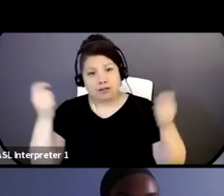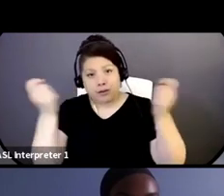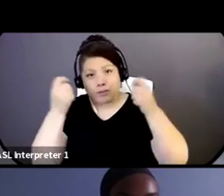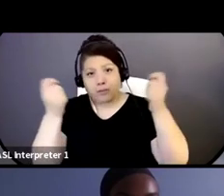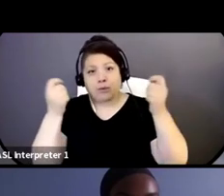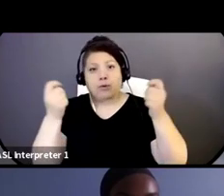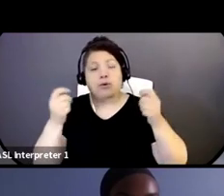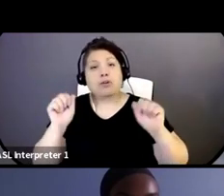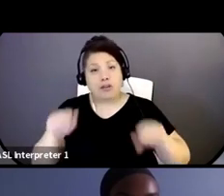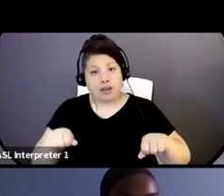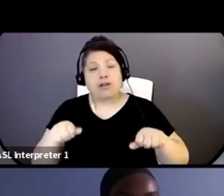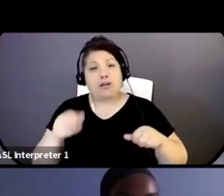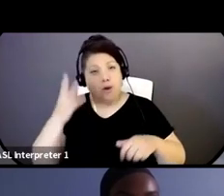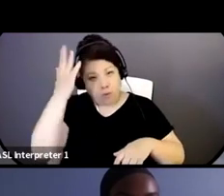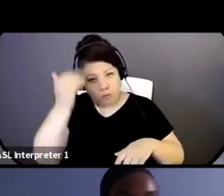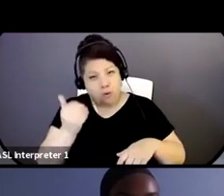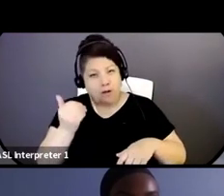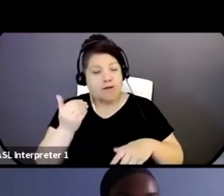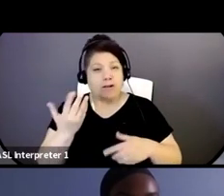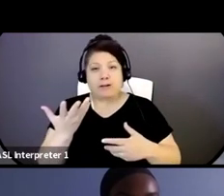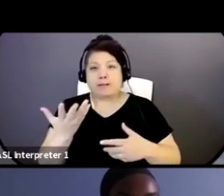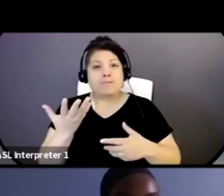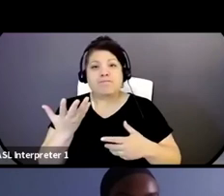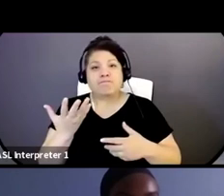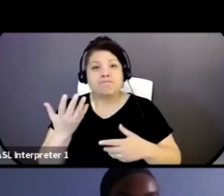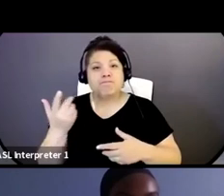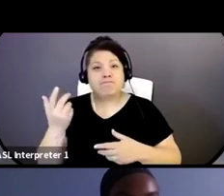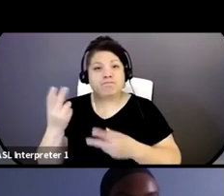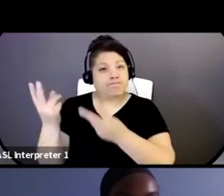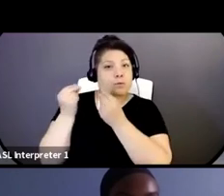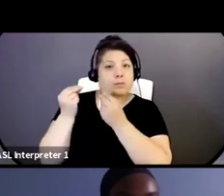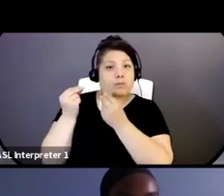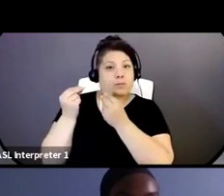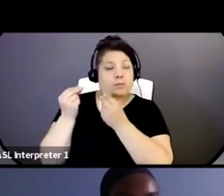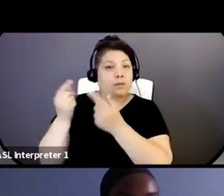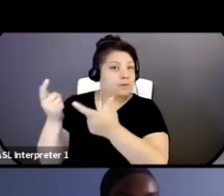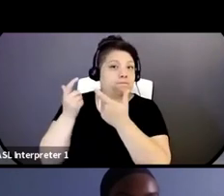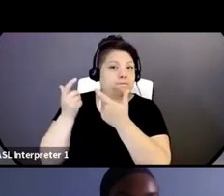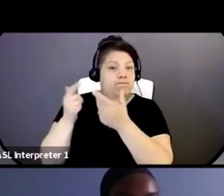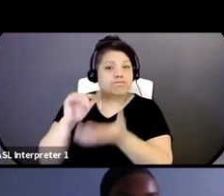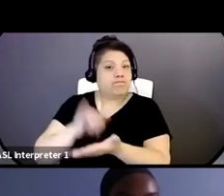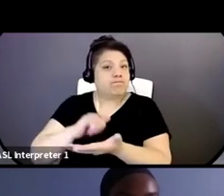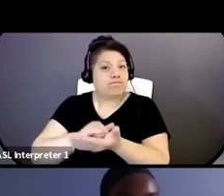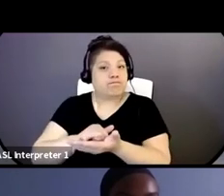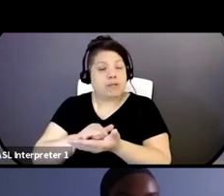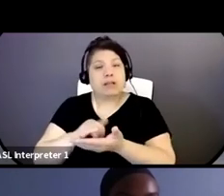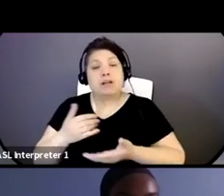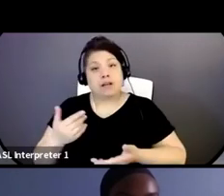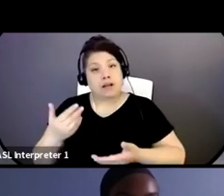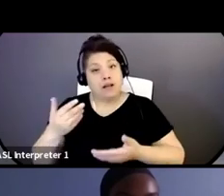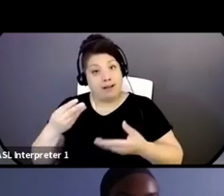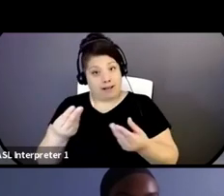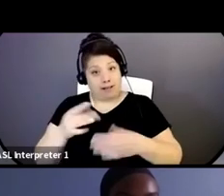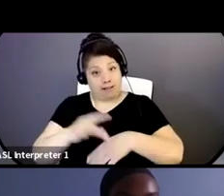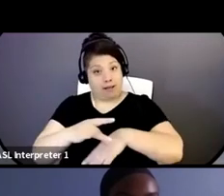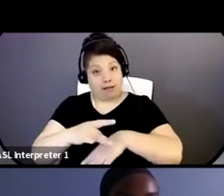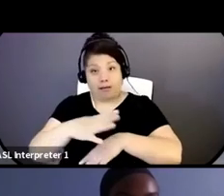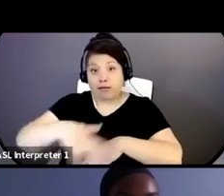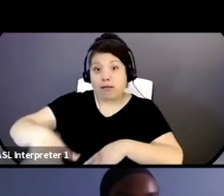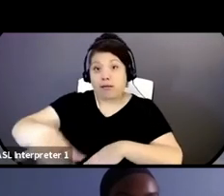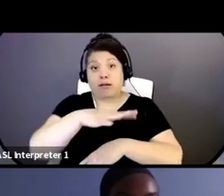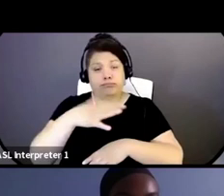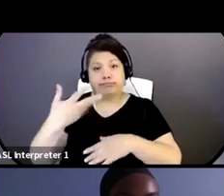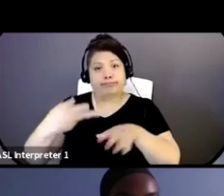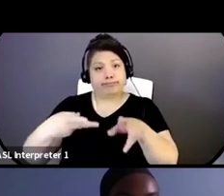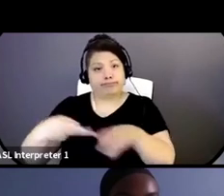so difficult? Why is that such a hard ask? The land was stolen, you know? So the,